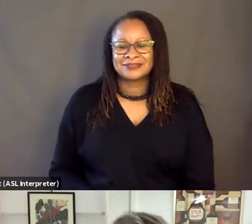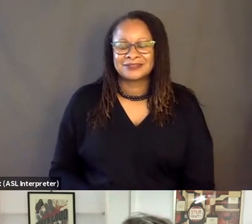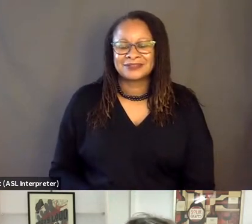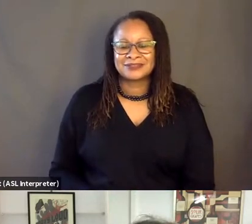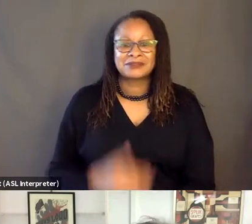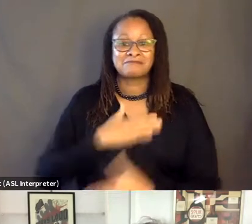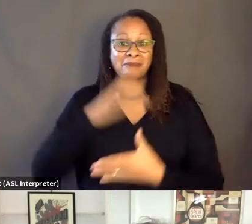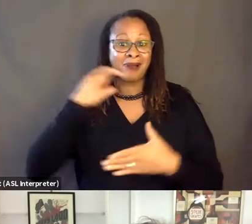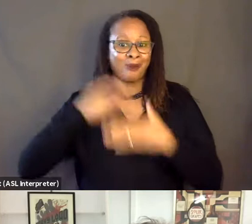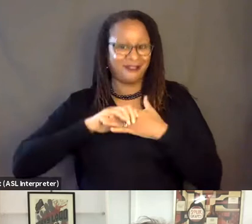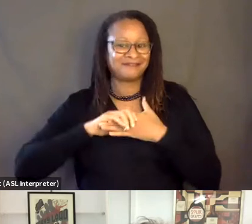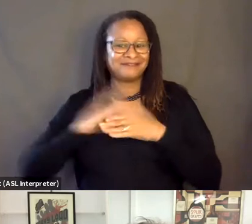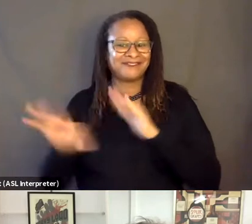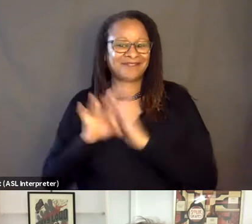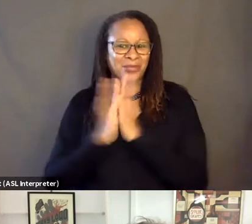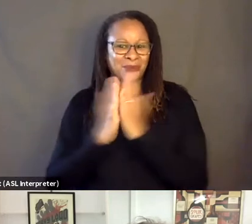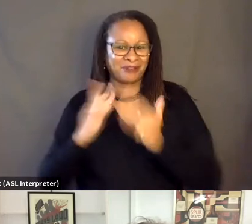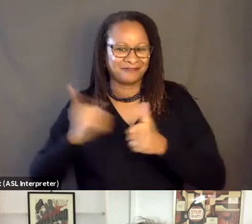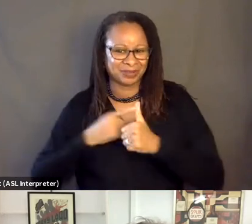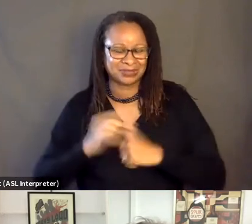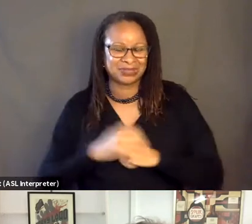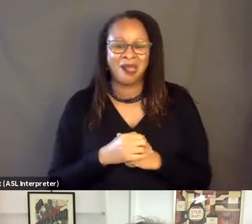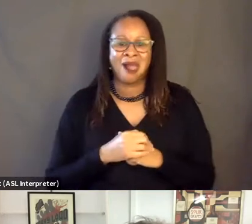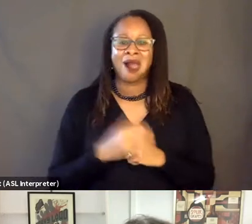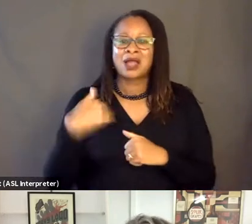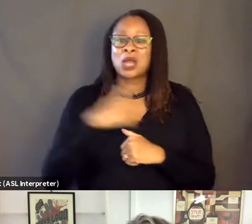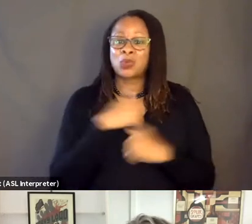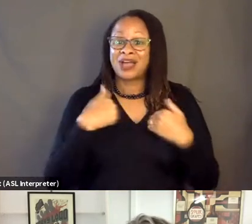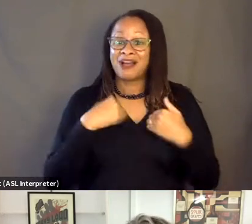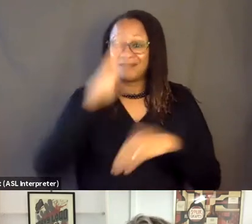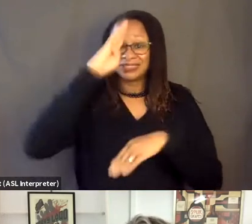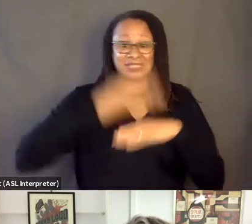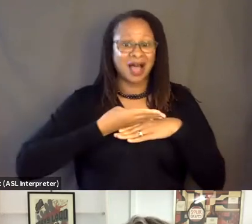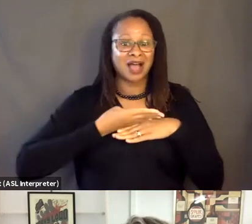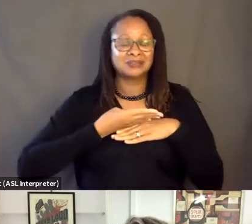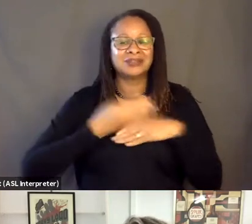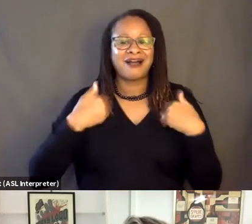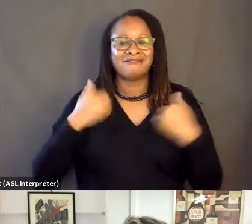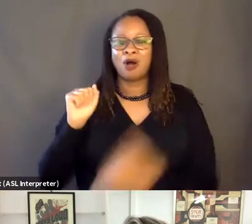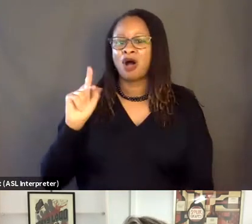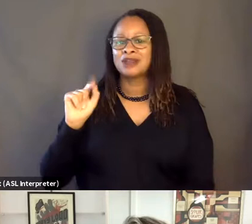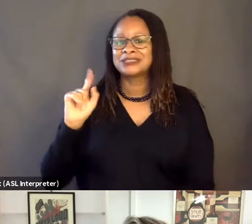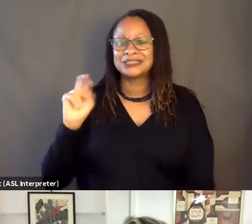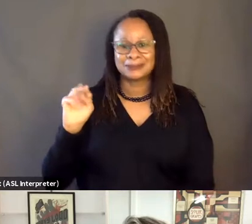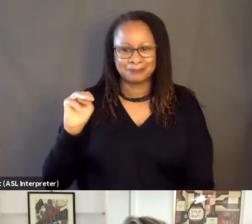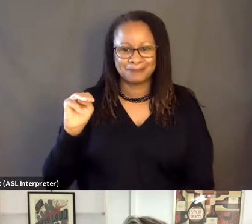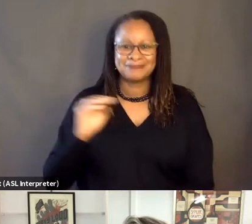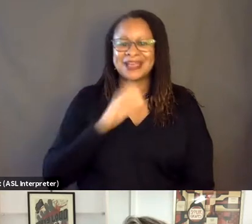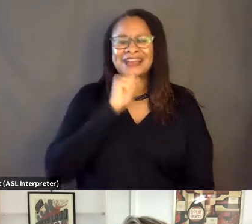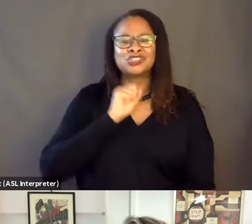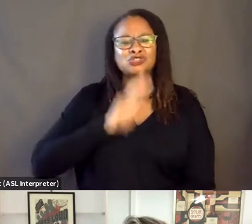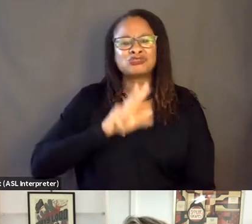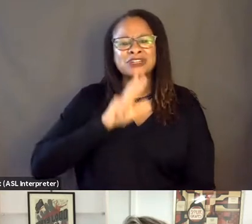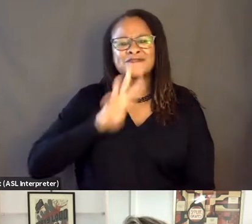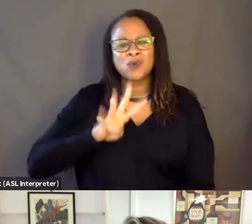first. So we have an autistic son. At the time, he was about 3 or 4 and things were